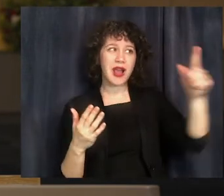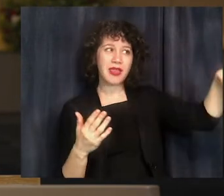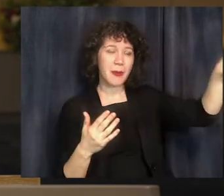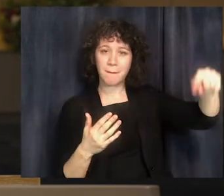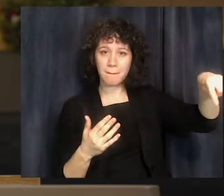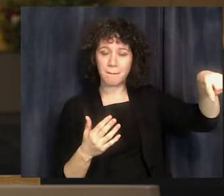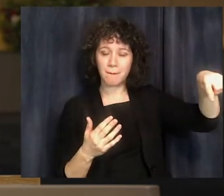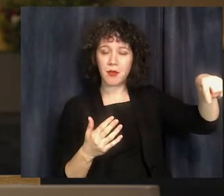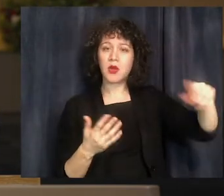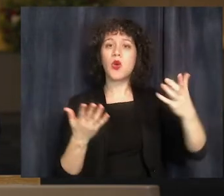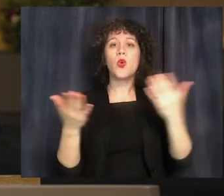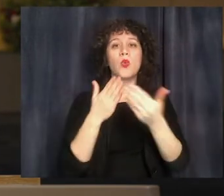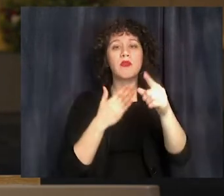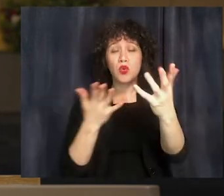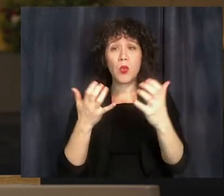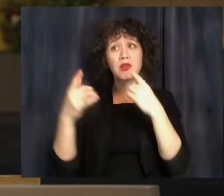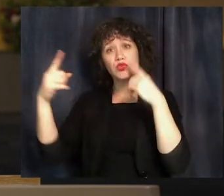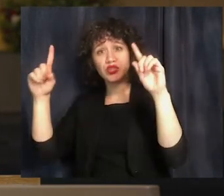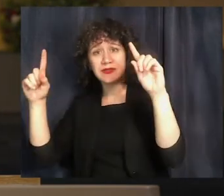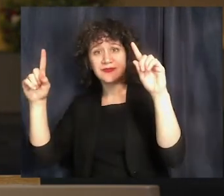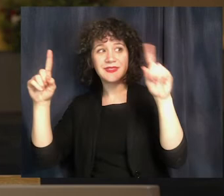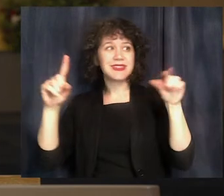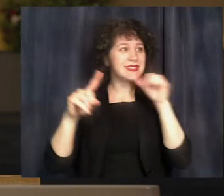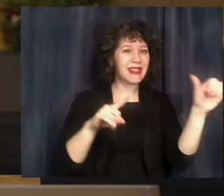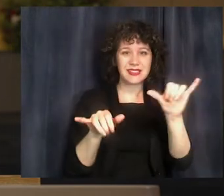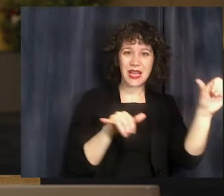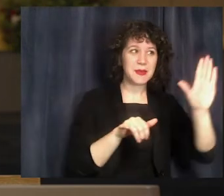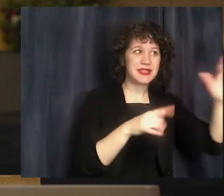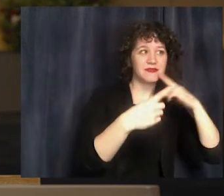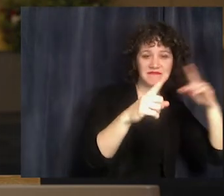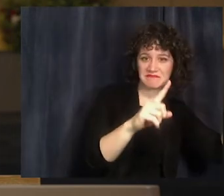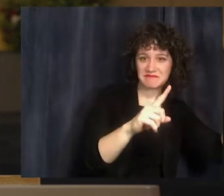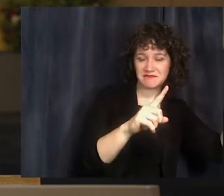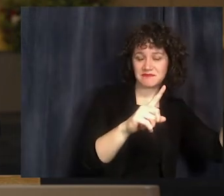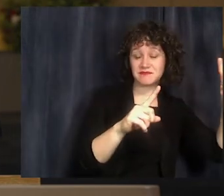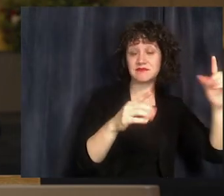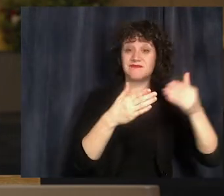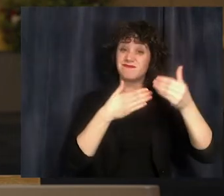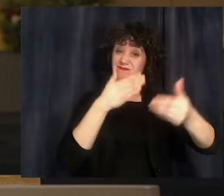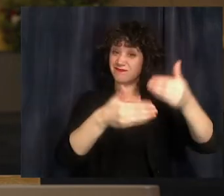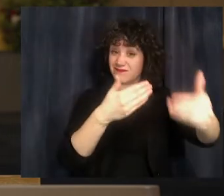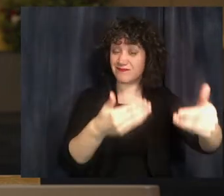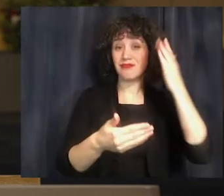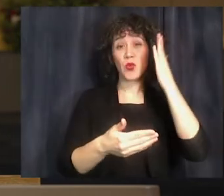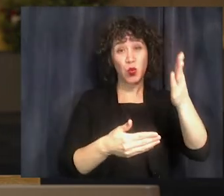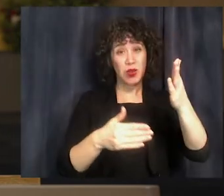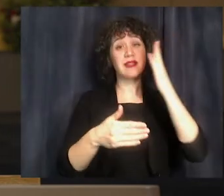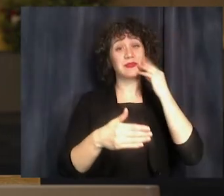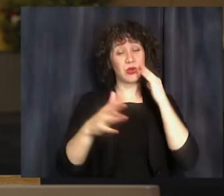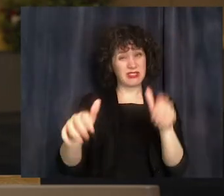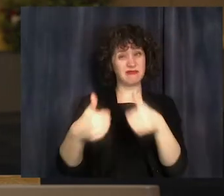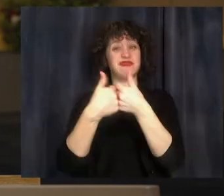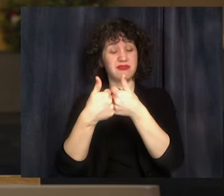What you want to achieve is different from the person you're being compared to. In the coming years, you'll most likely hit roadblocks. The lack of support,